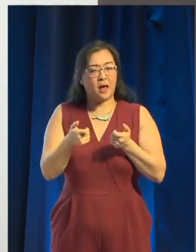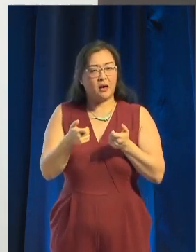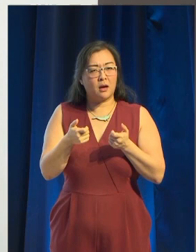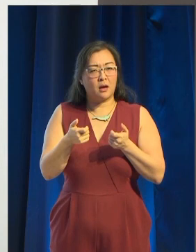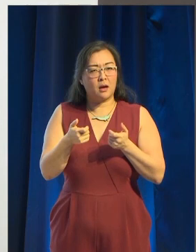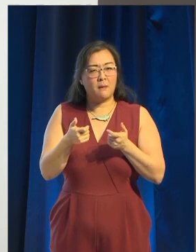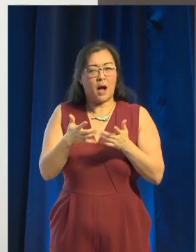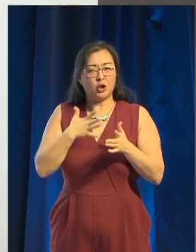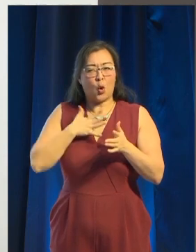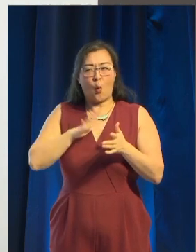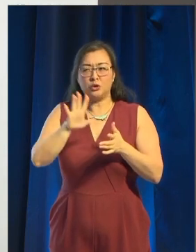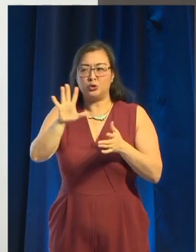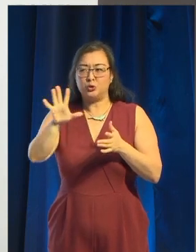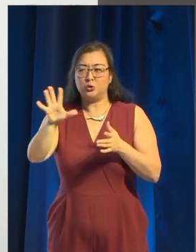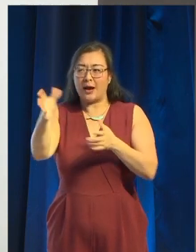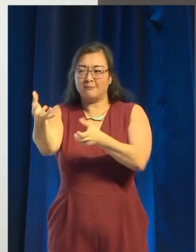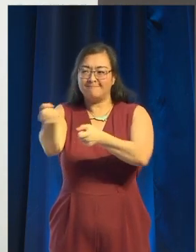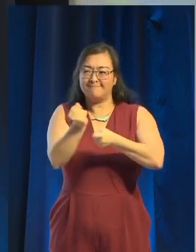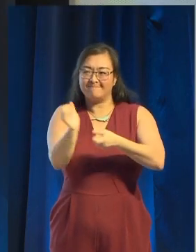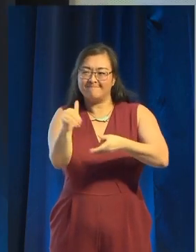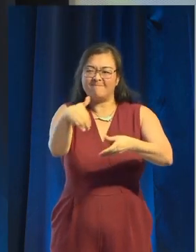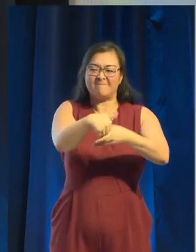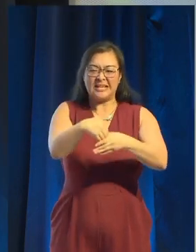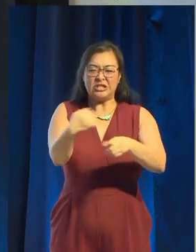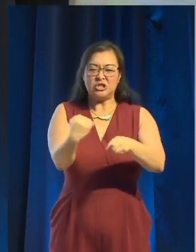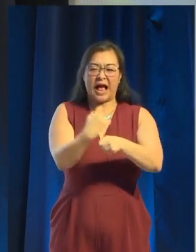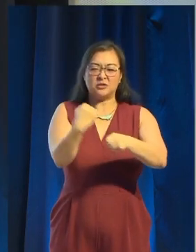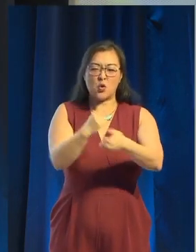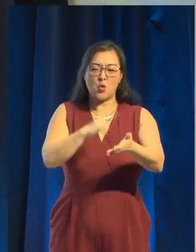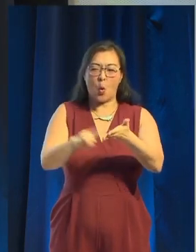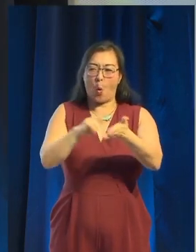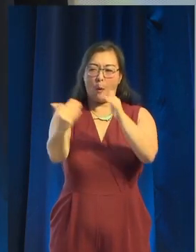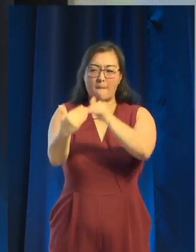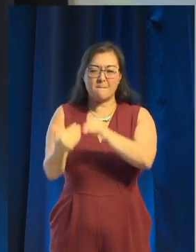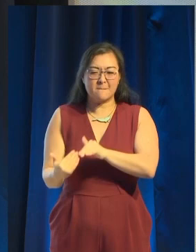gender norms. So that was my question when I began writing this game.